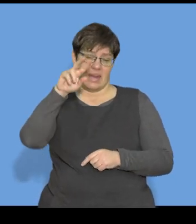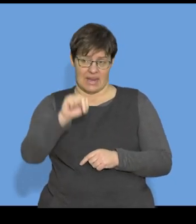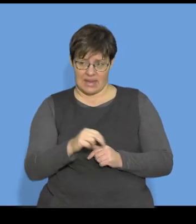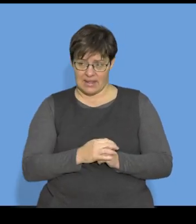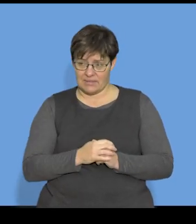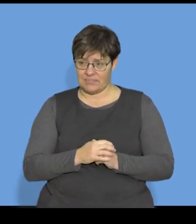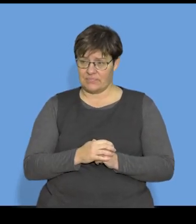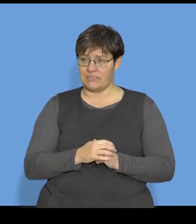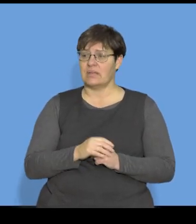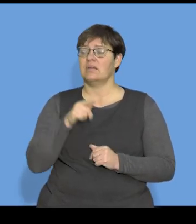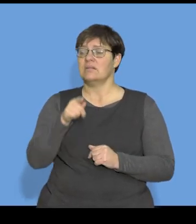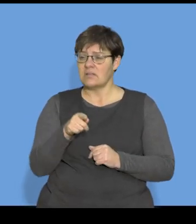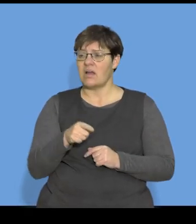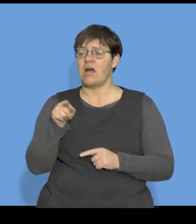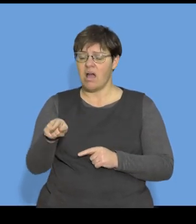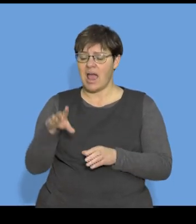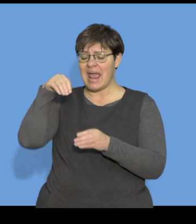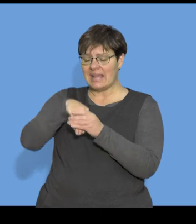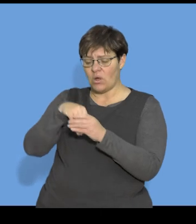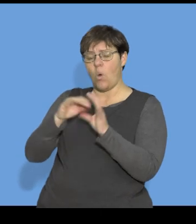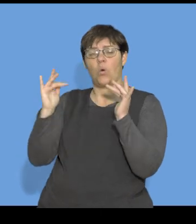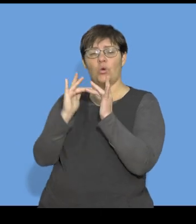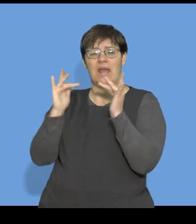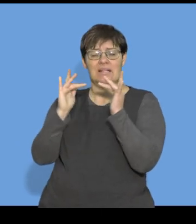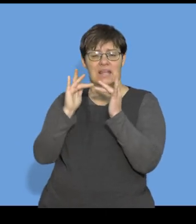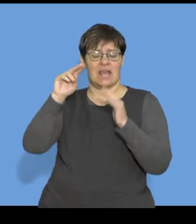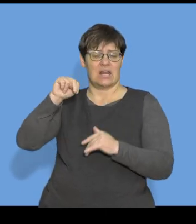the interneuron or the connector neuron.